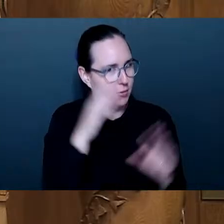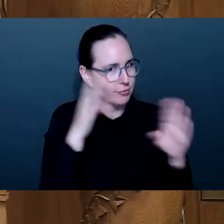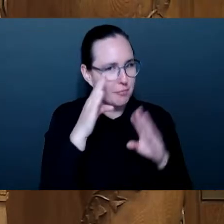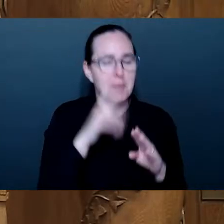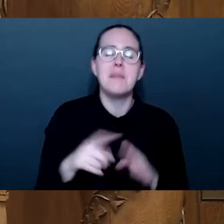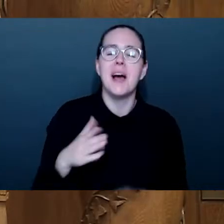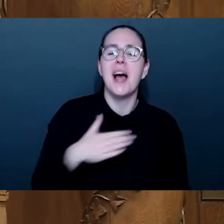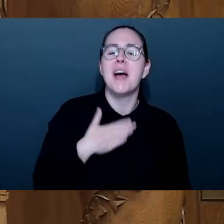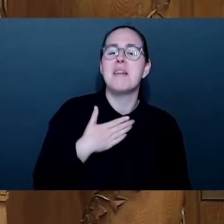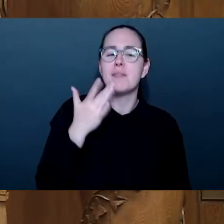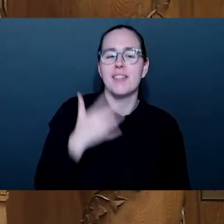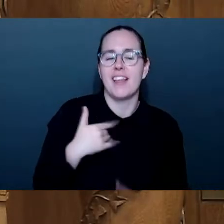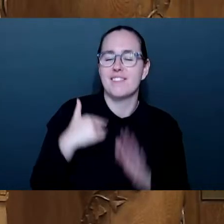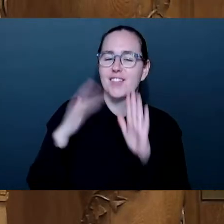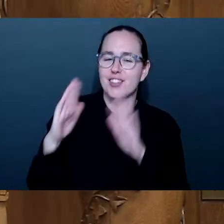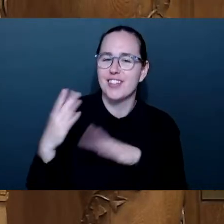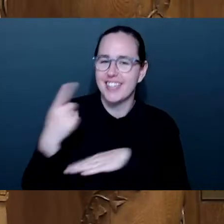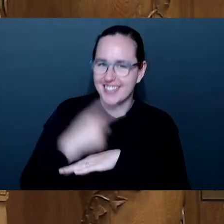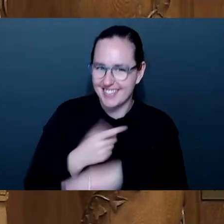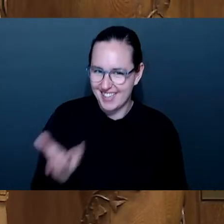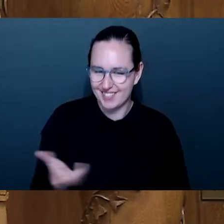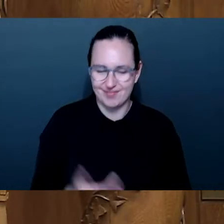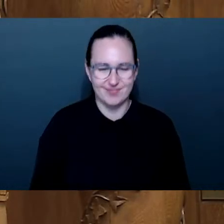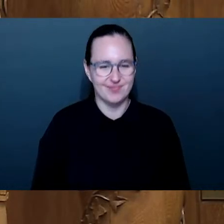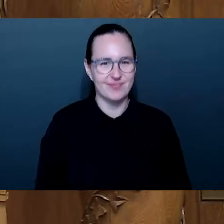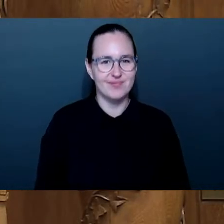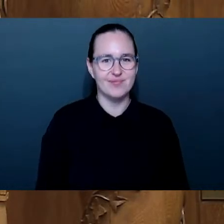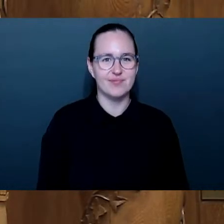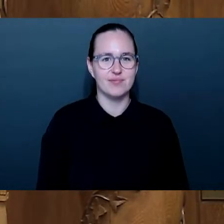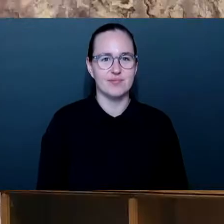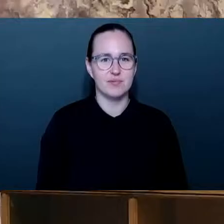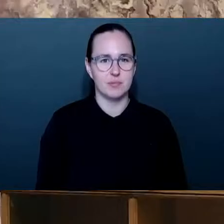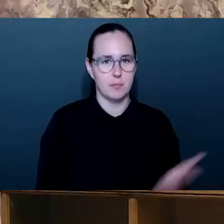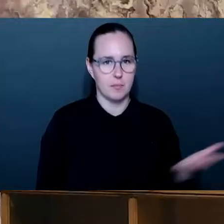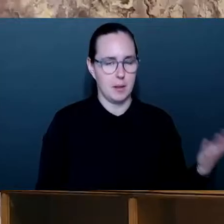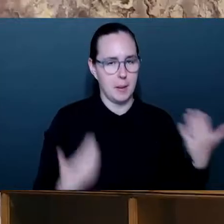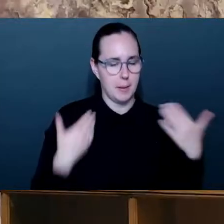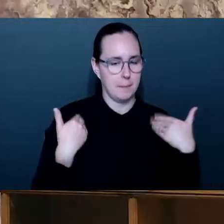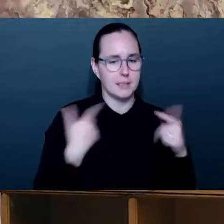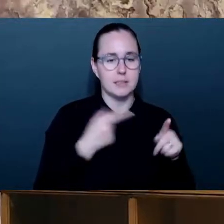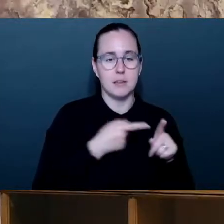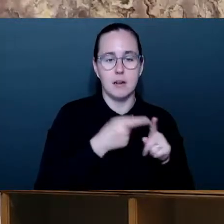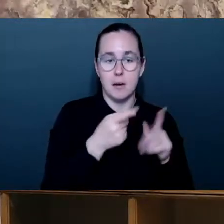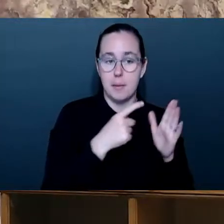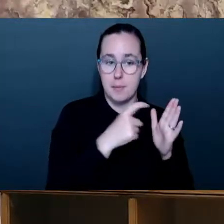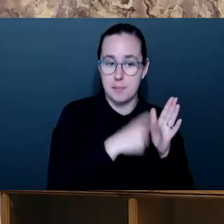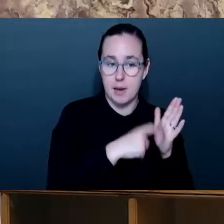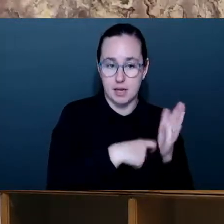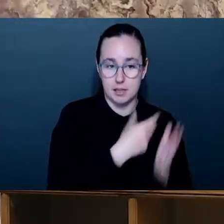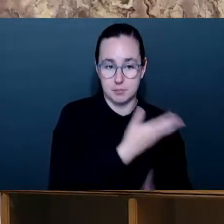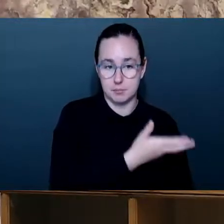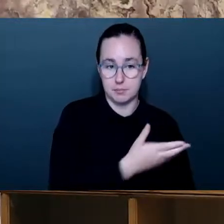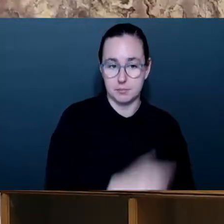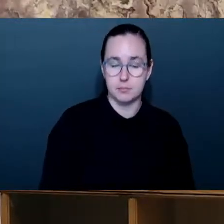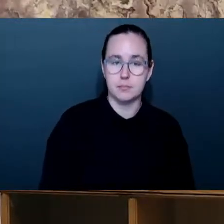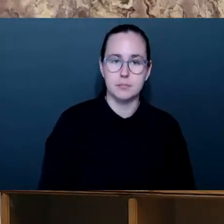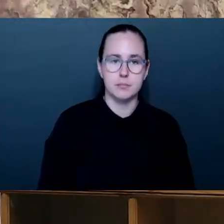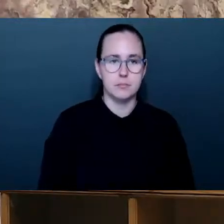Minister of Mining. Thank you, Honourable Speaker. I'm very pleased to welcome to this